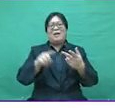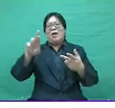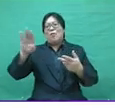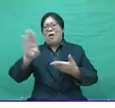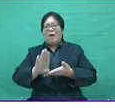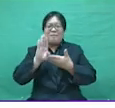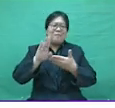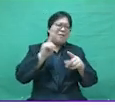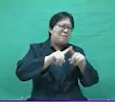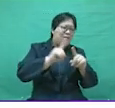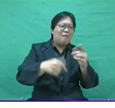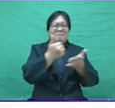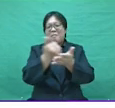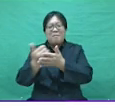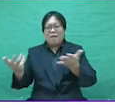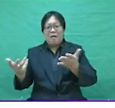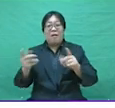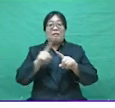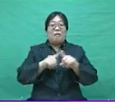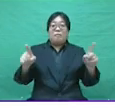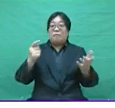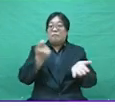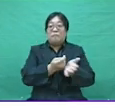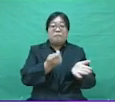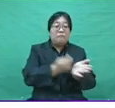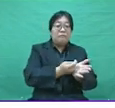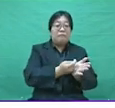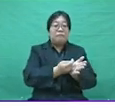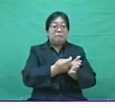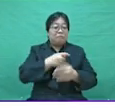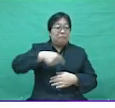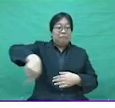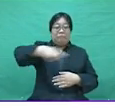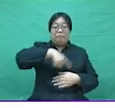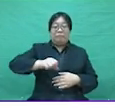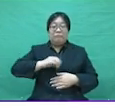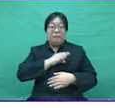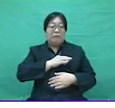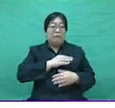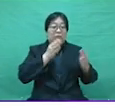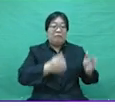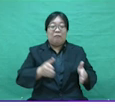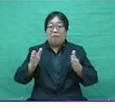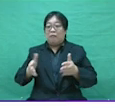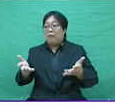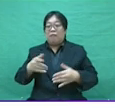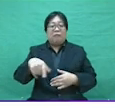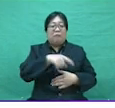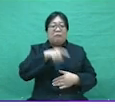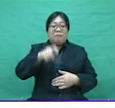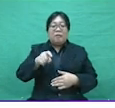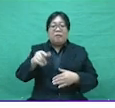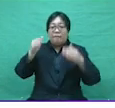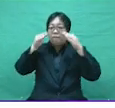rehab cases or whatever. And then suddenly these people need to be